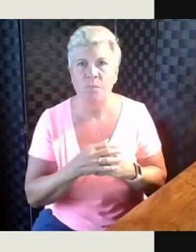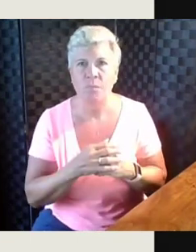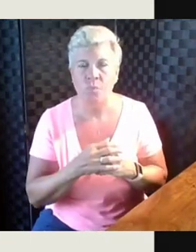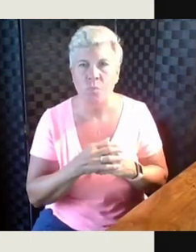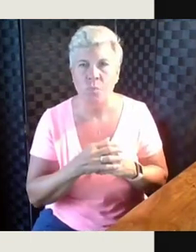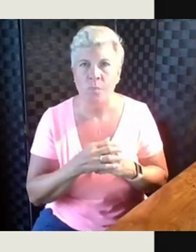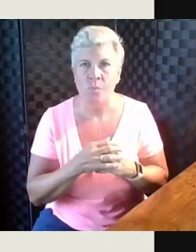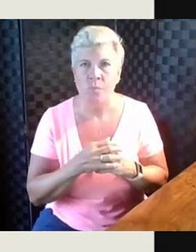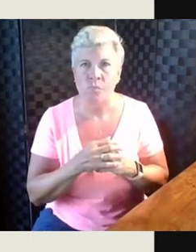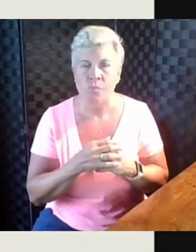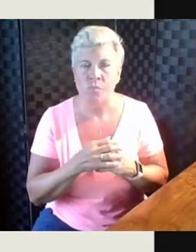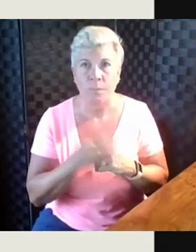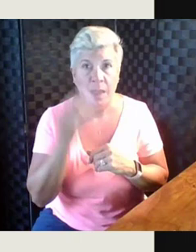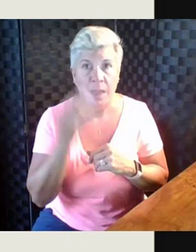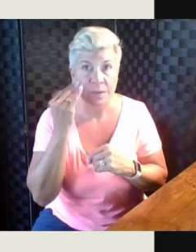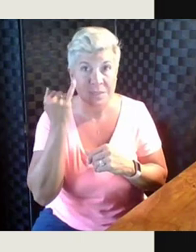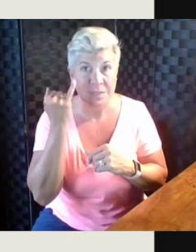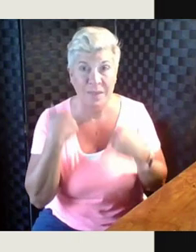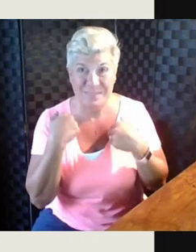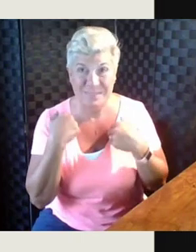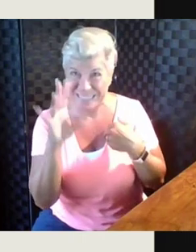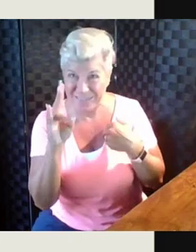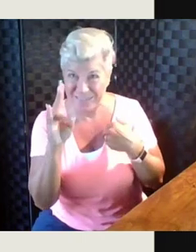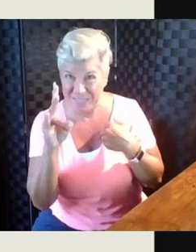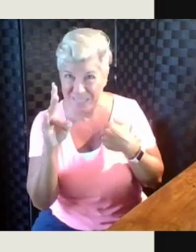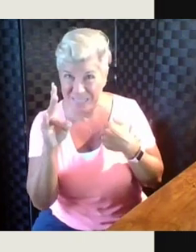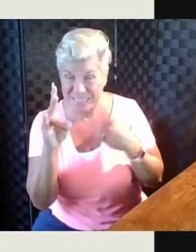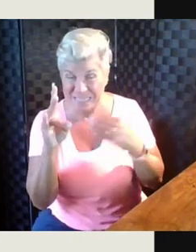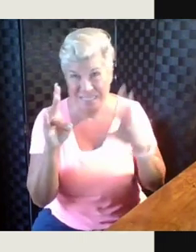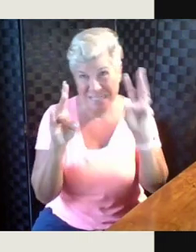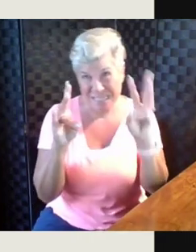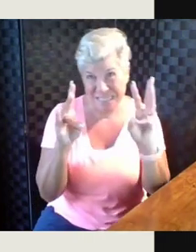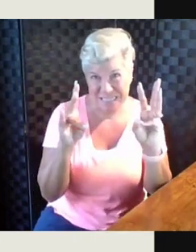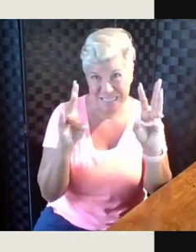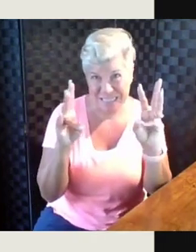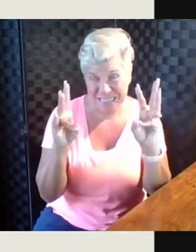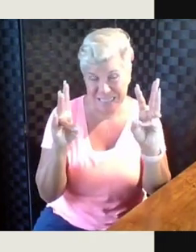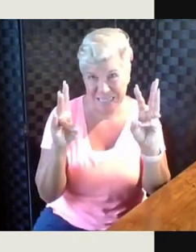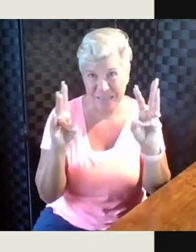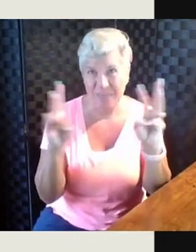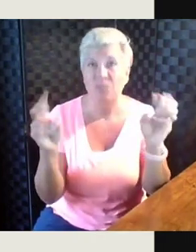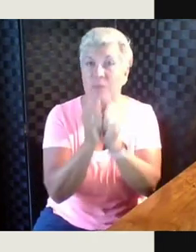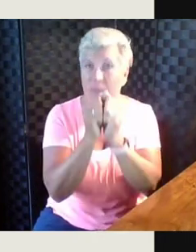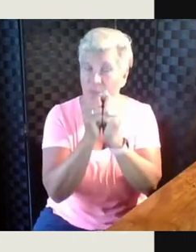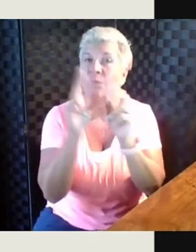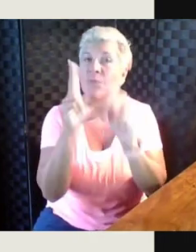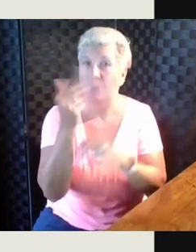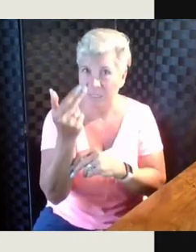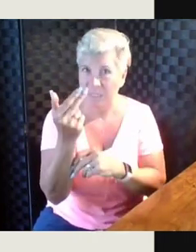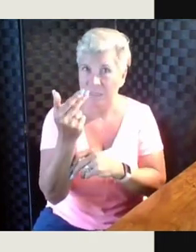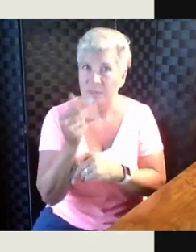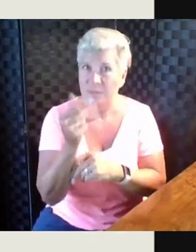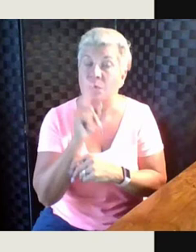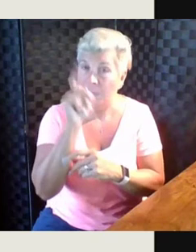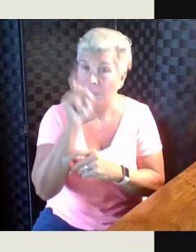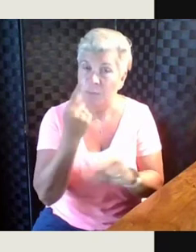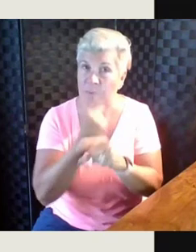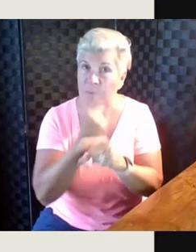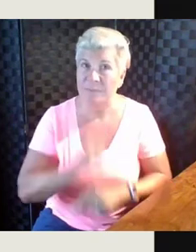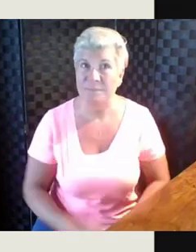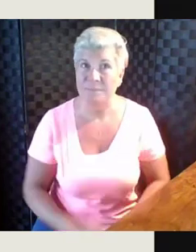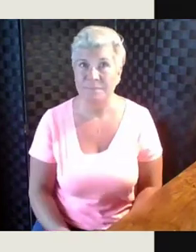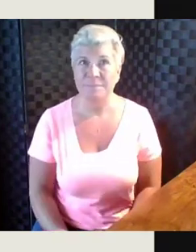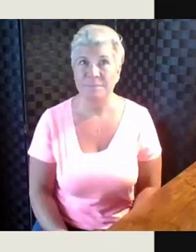first. I know that if I have 7 and 6, that makes 13. So it must be